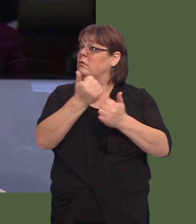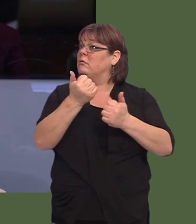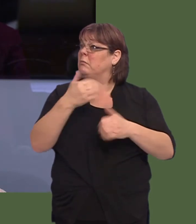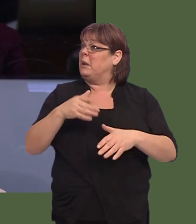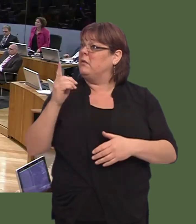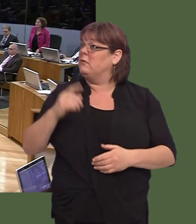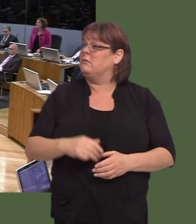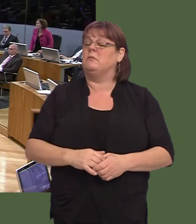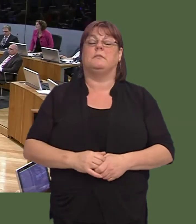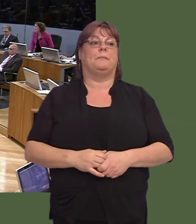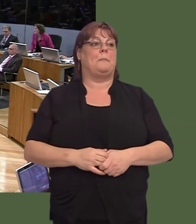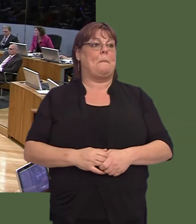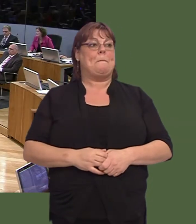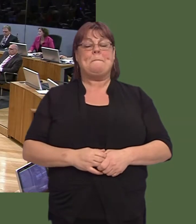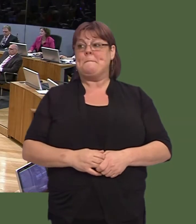fully operational?